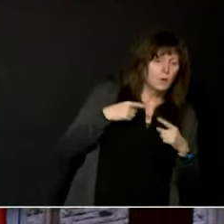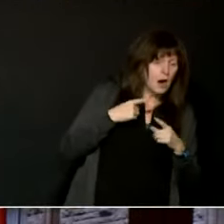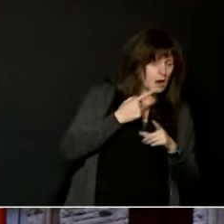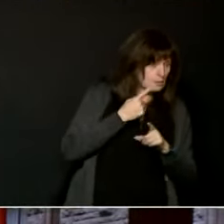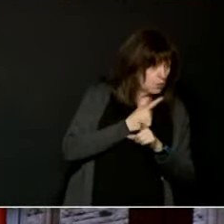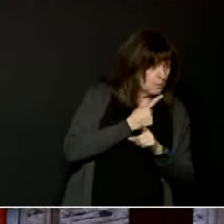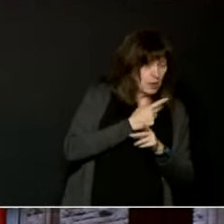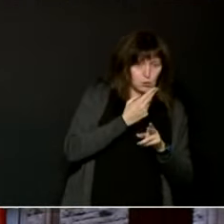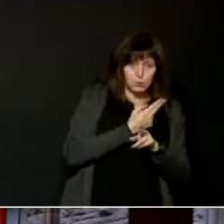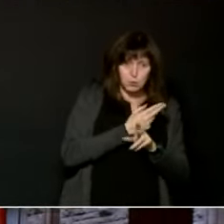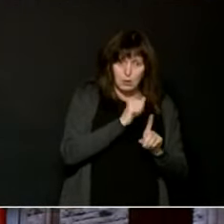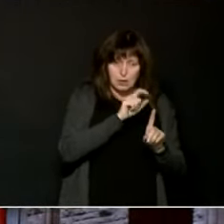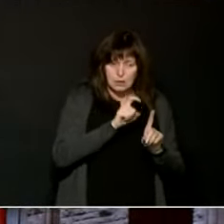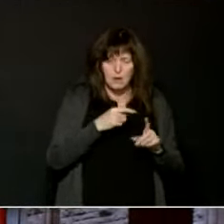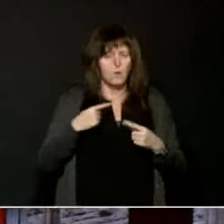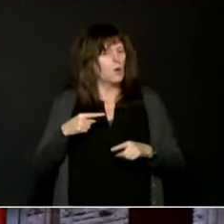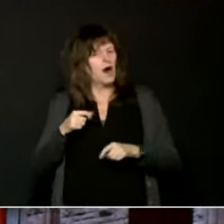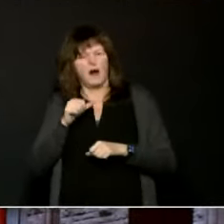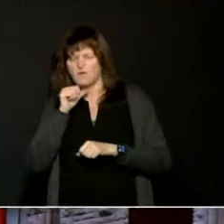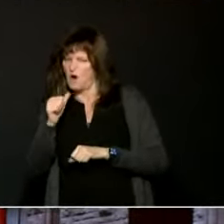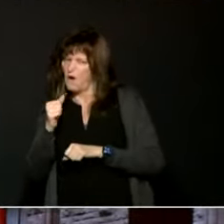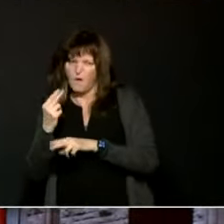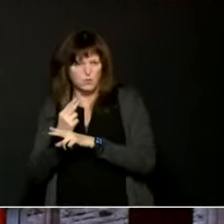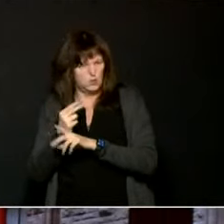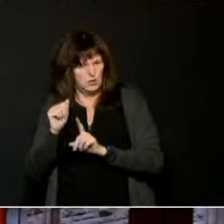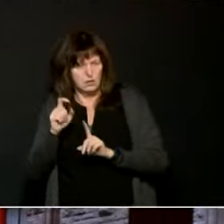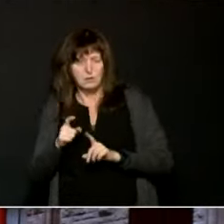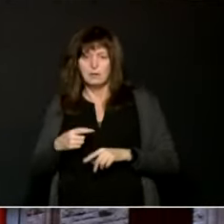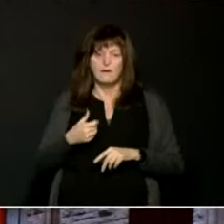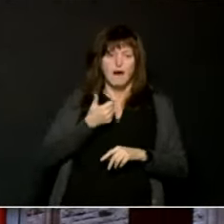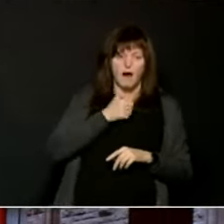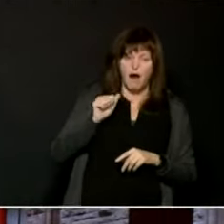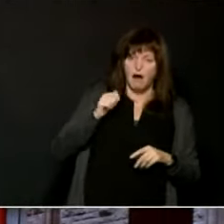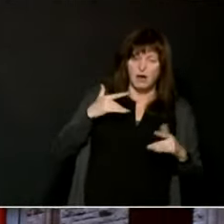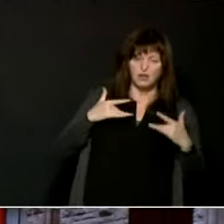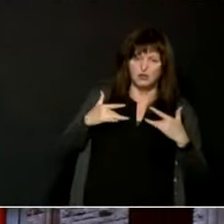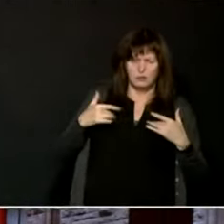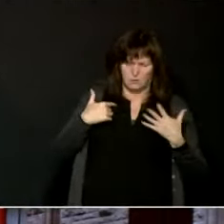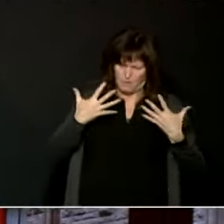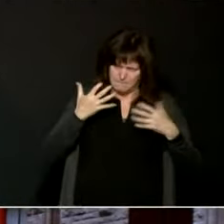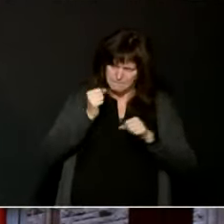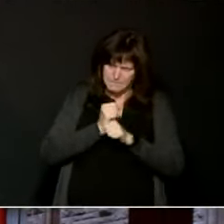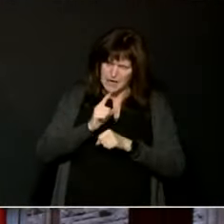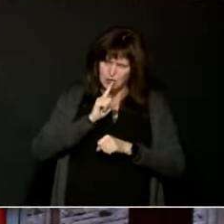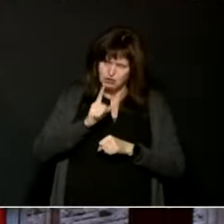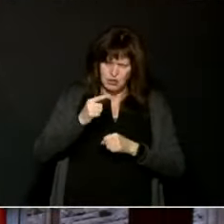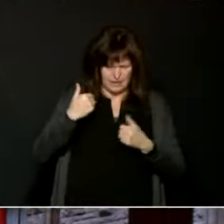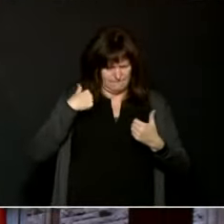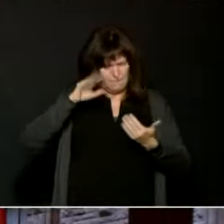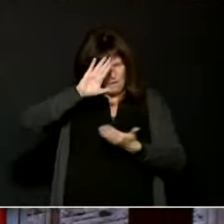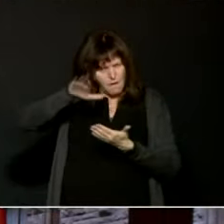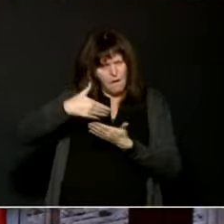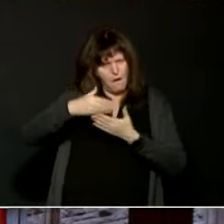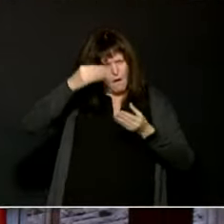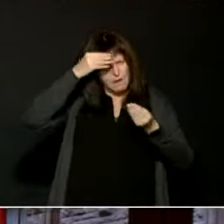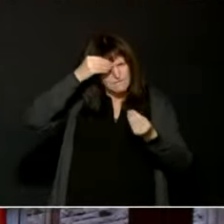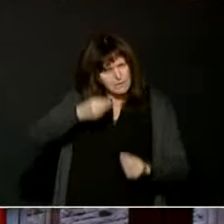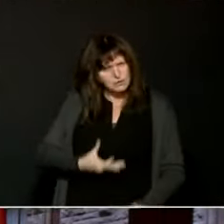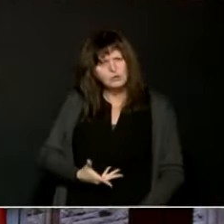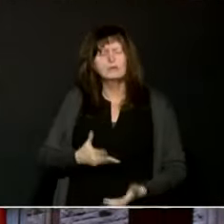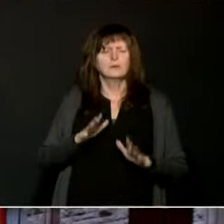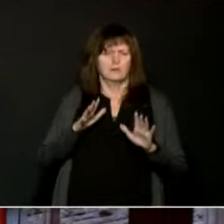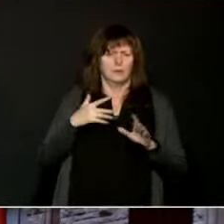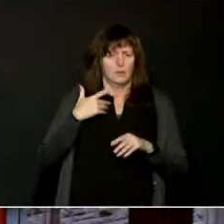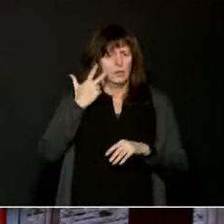basis. Because certainly it has proven itself to be effective, and we've seen that from UK, but we want to hear from them. They're our main source